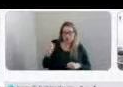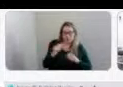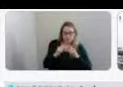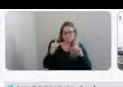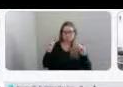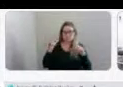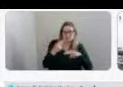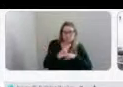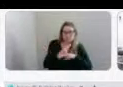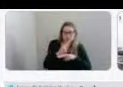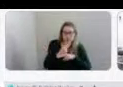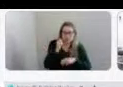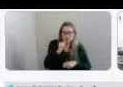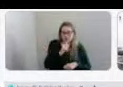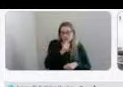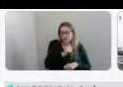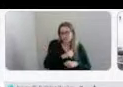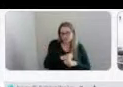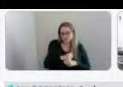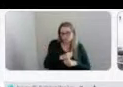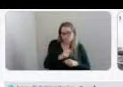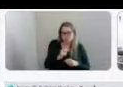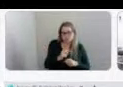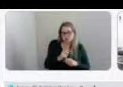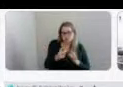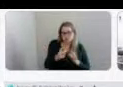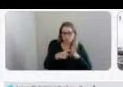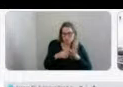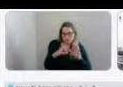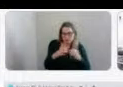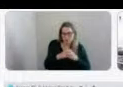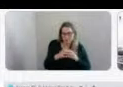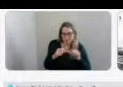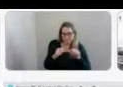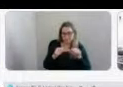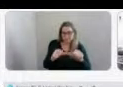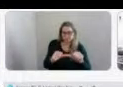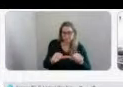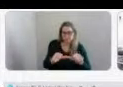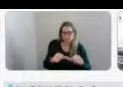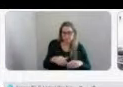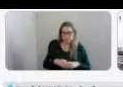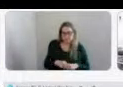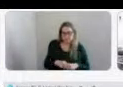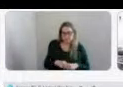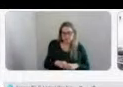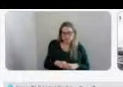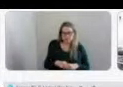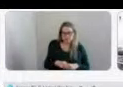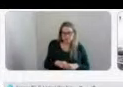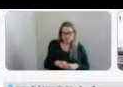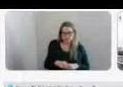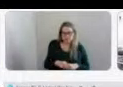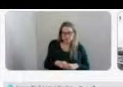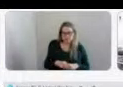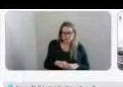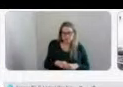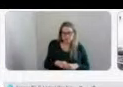arizona the criteria of compactness and contiguousness uh is totally